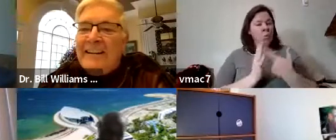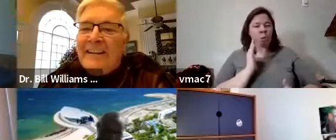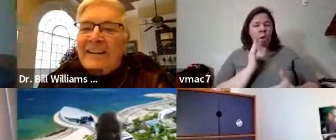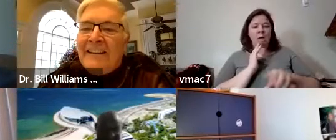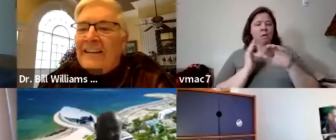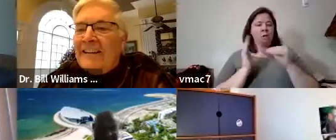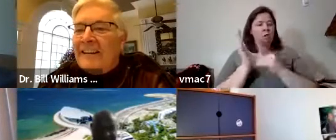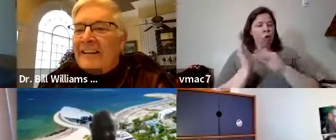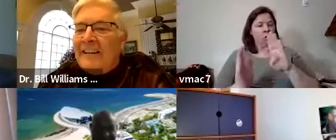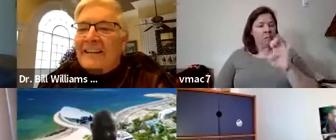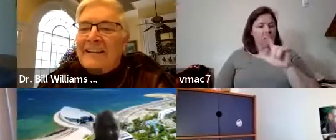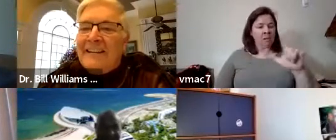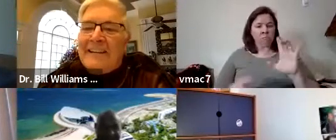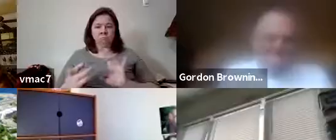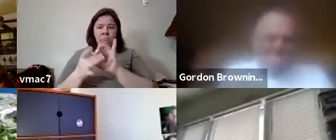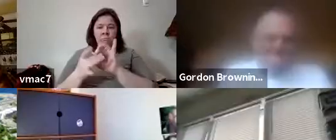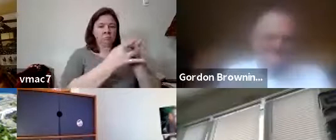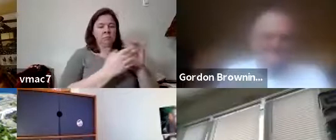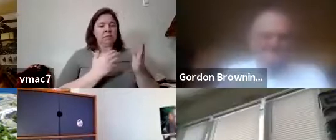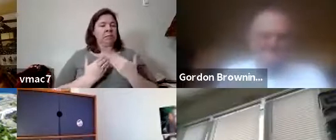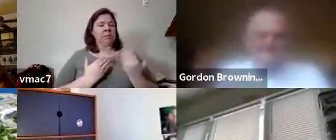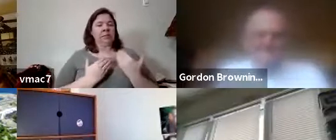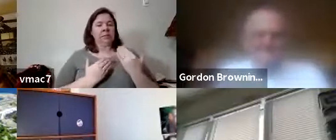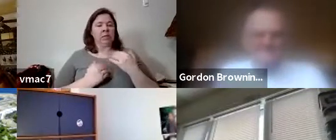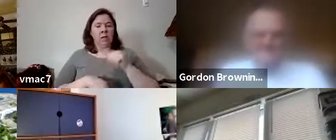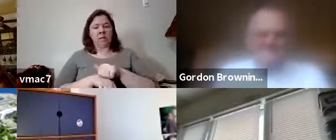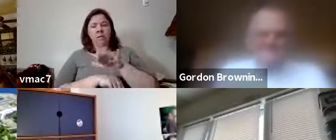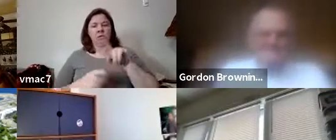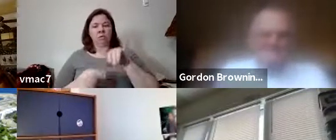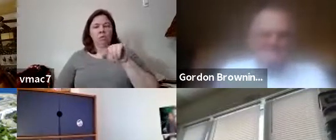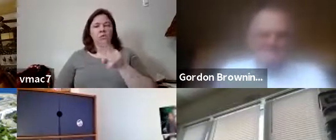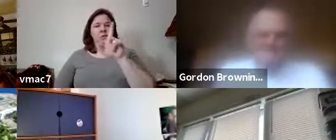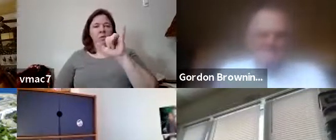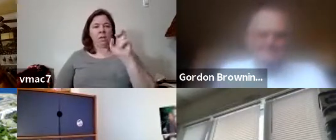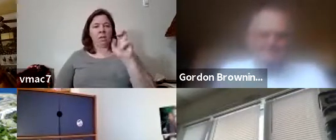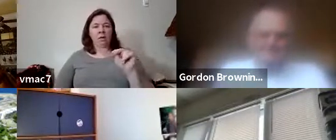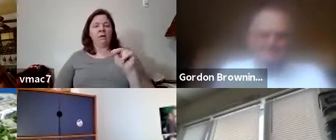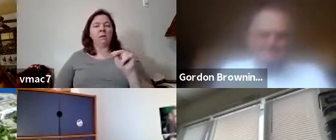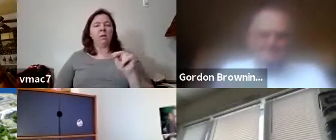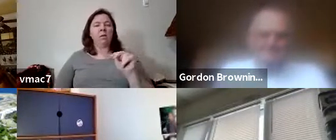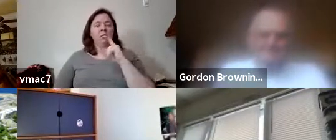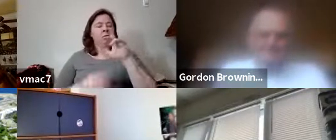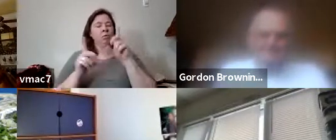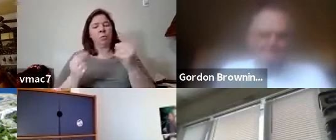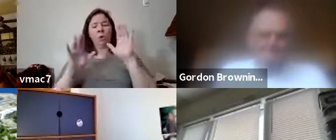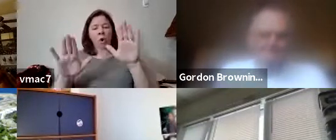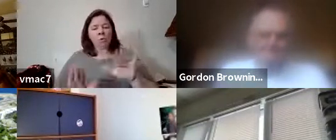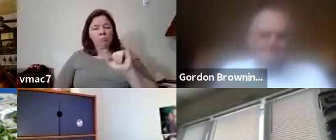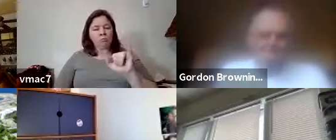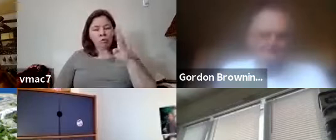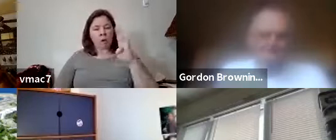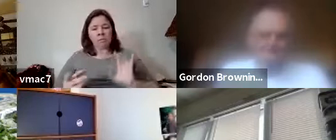great connector. I said that to Julie and Milo on their show because she does an awesome job of connecting